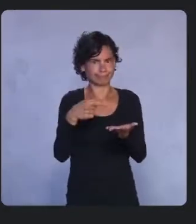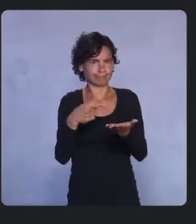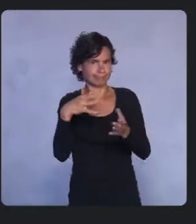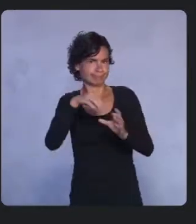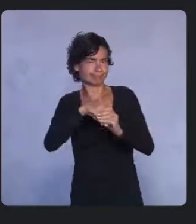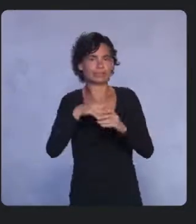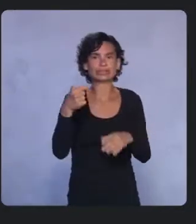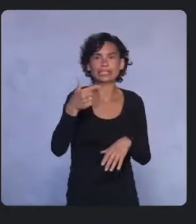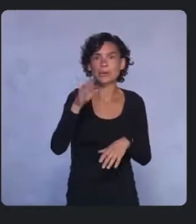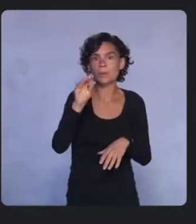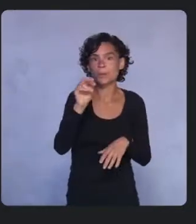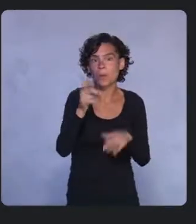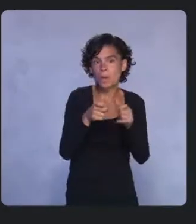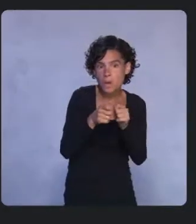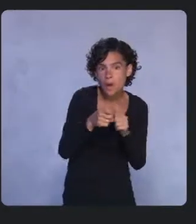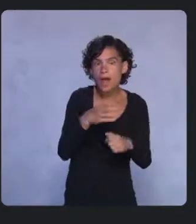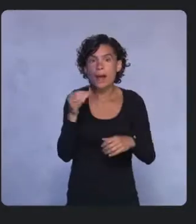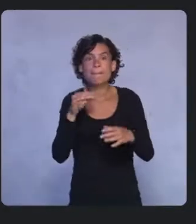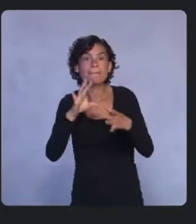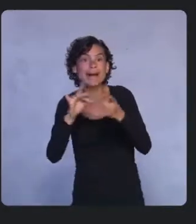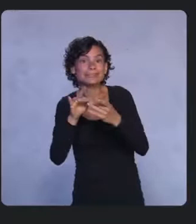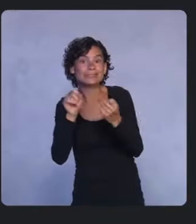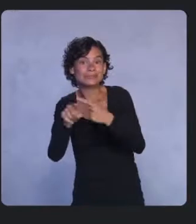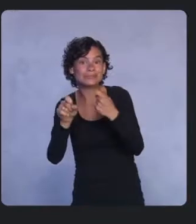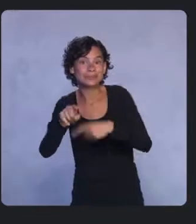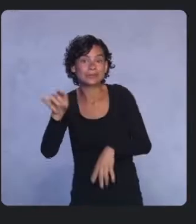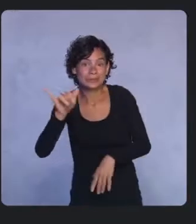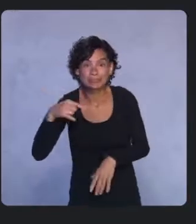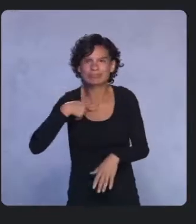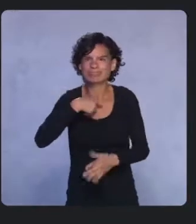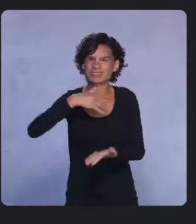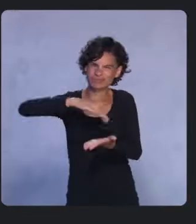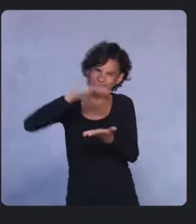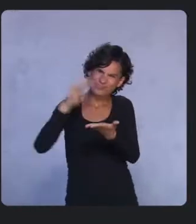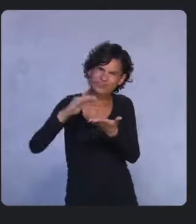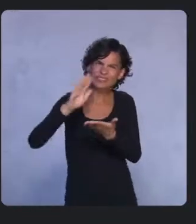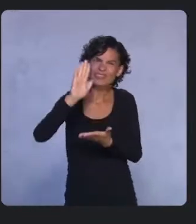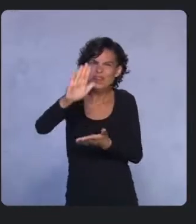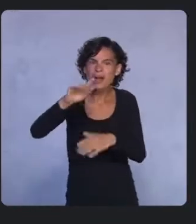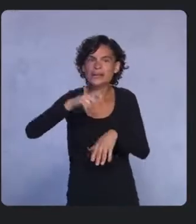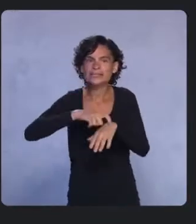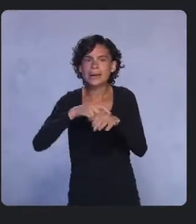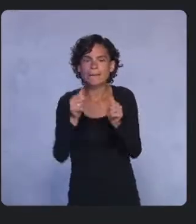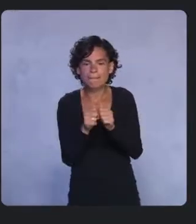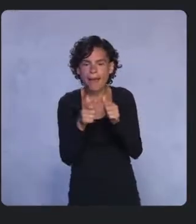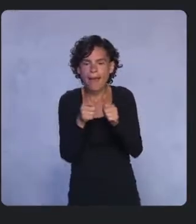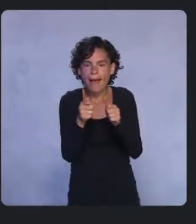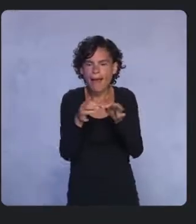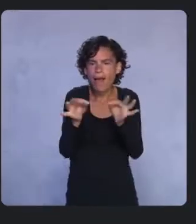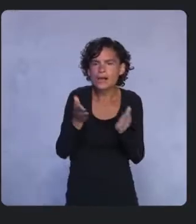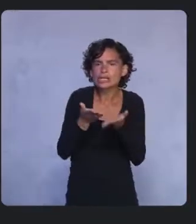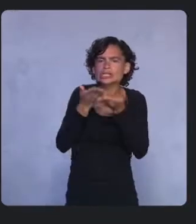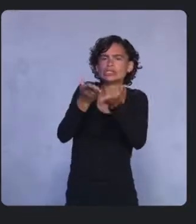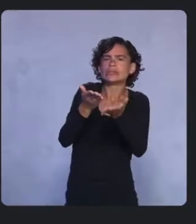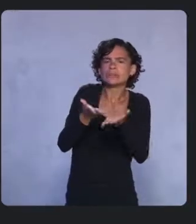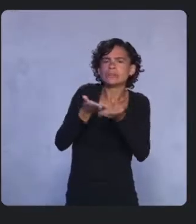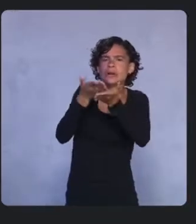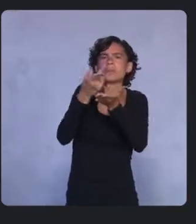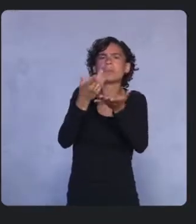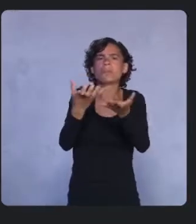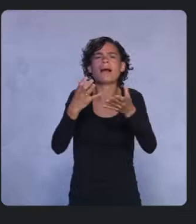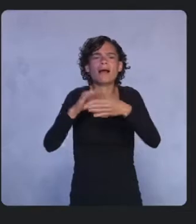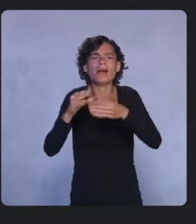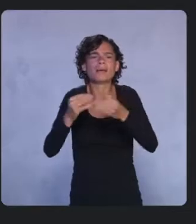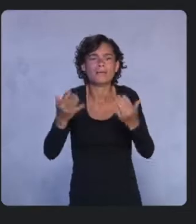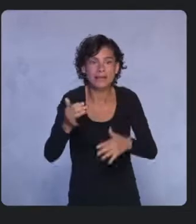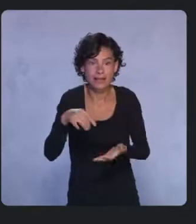countless hours of typing with helpful suggestions. This is just one of the ways we build for privacy everywhere that computing